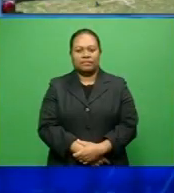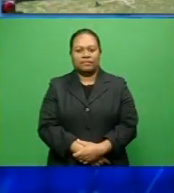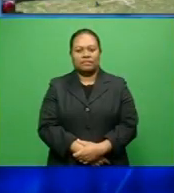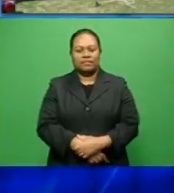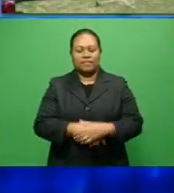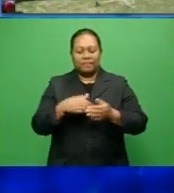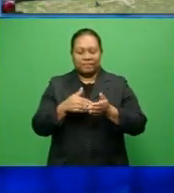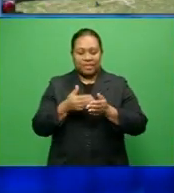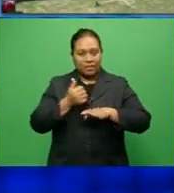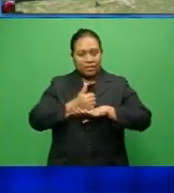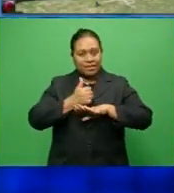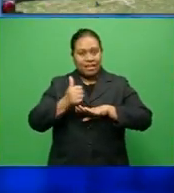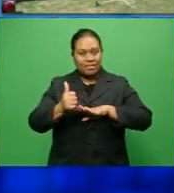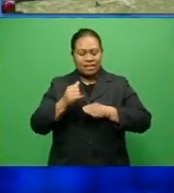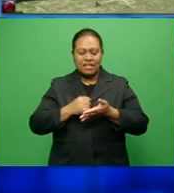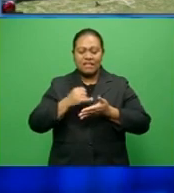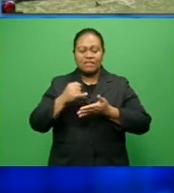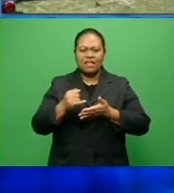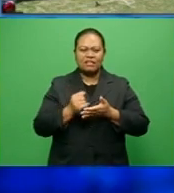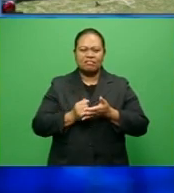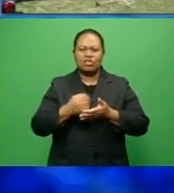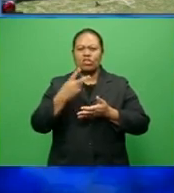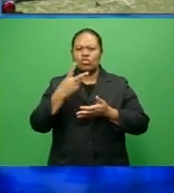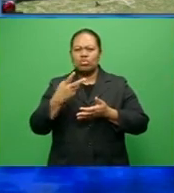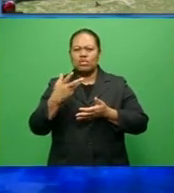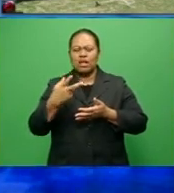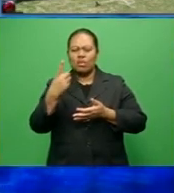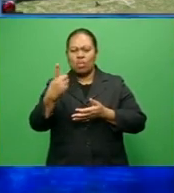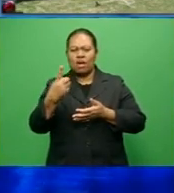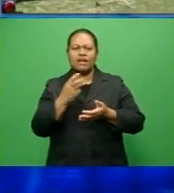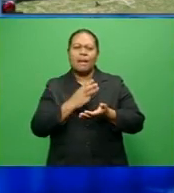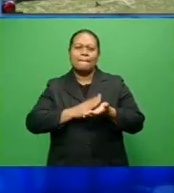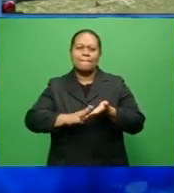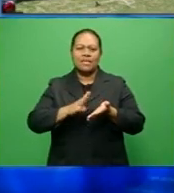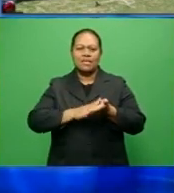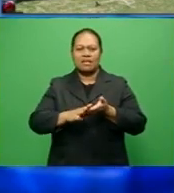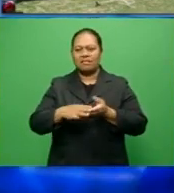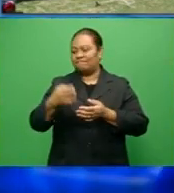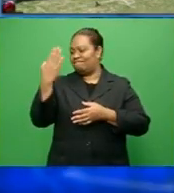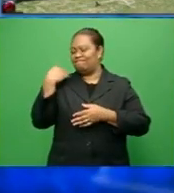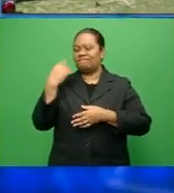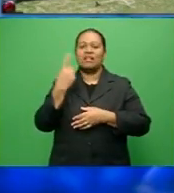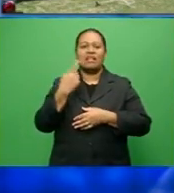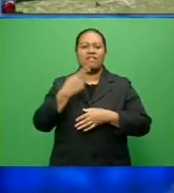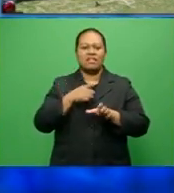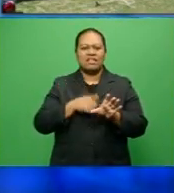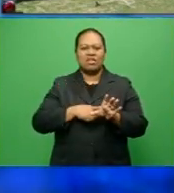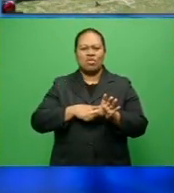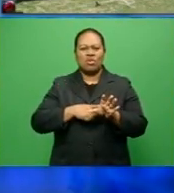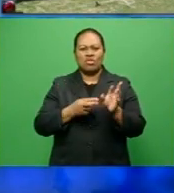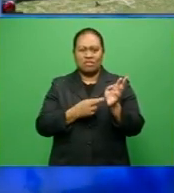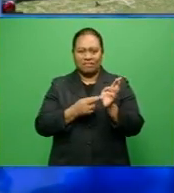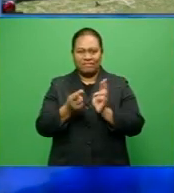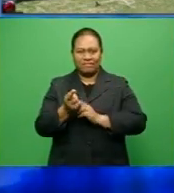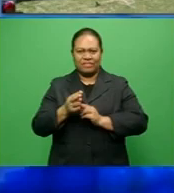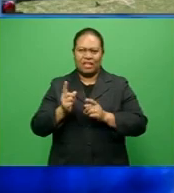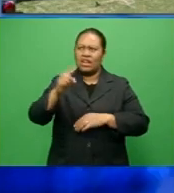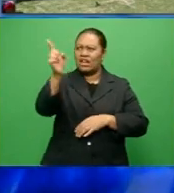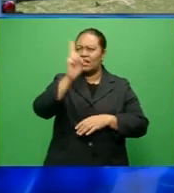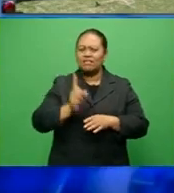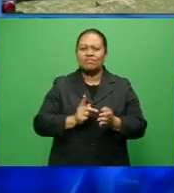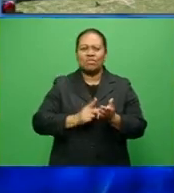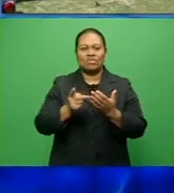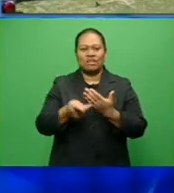The government has invested over $291 million in the past 11 years on rural